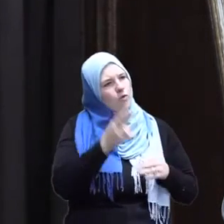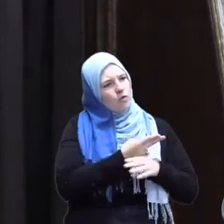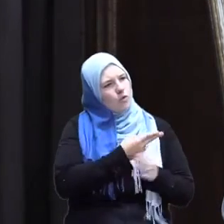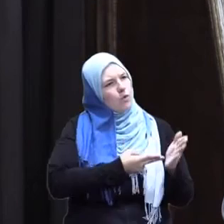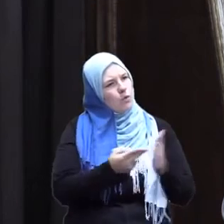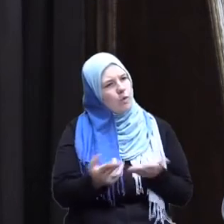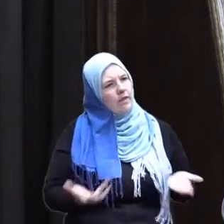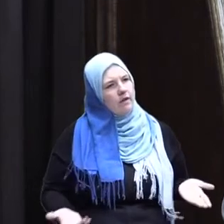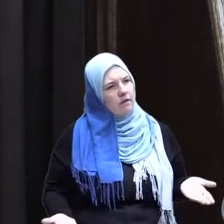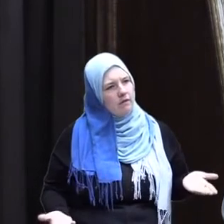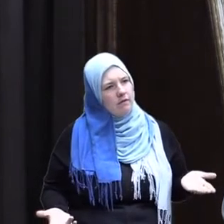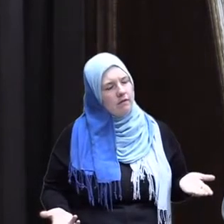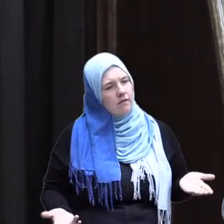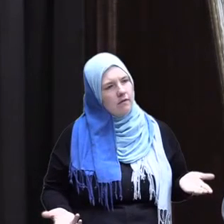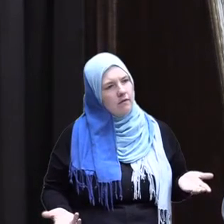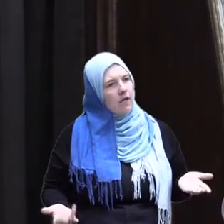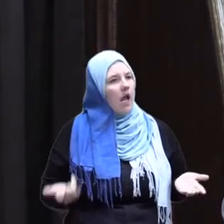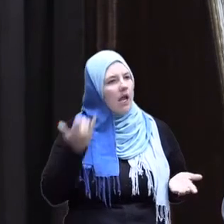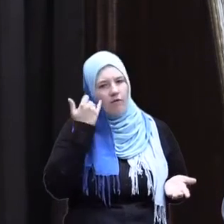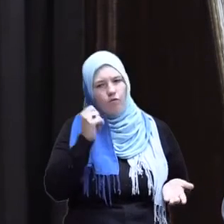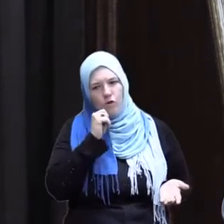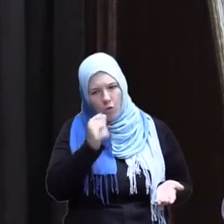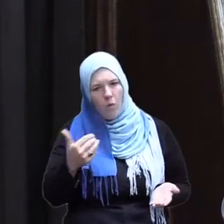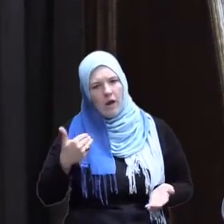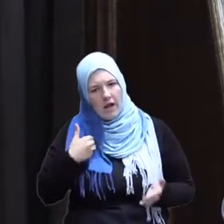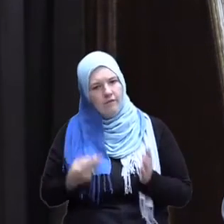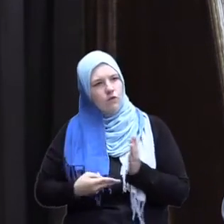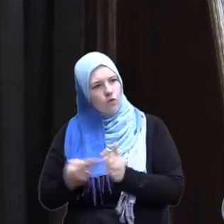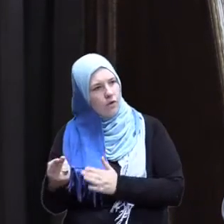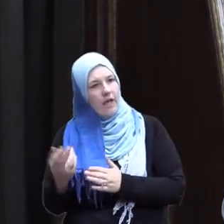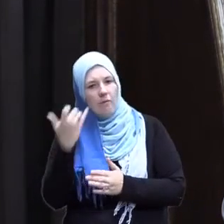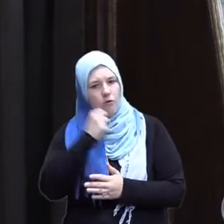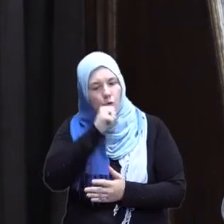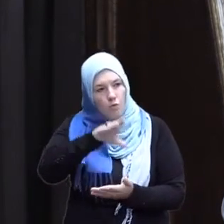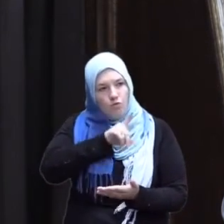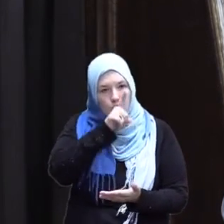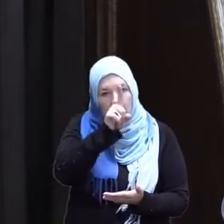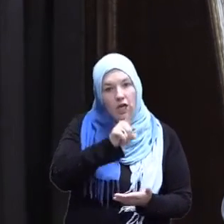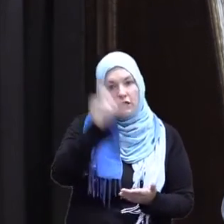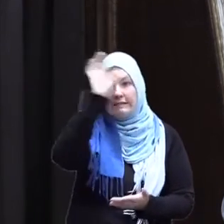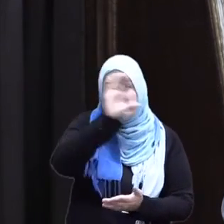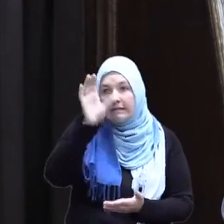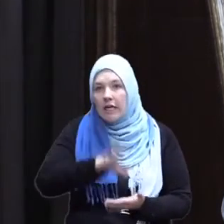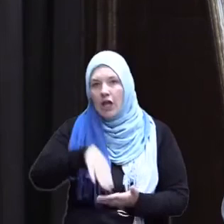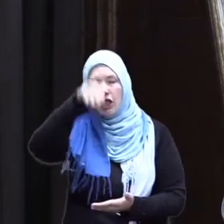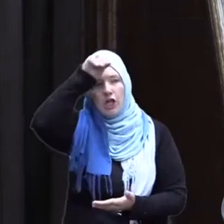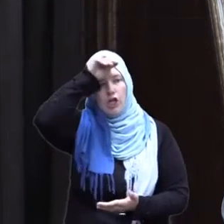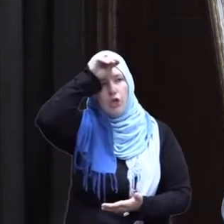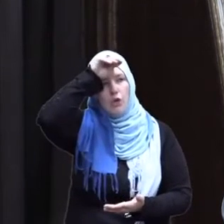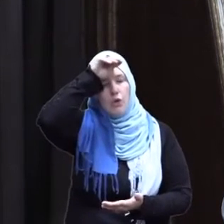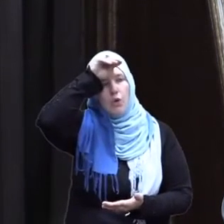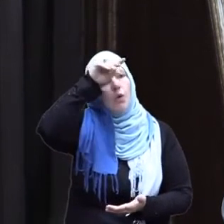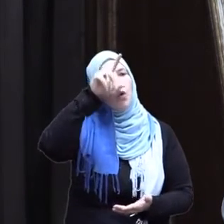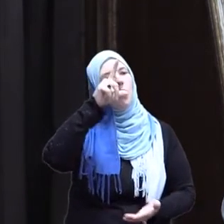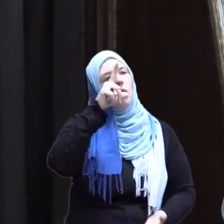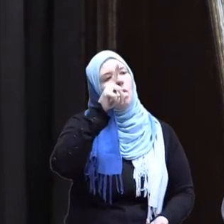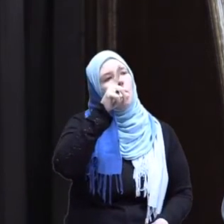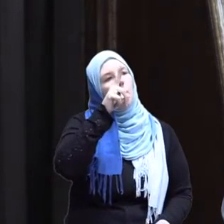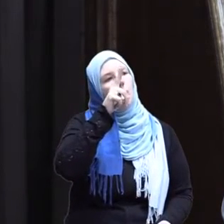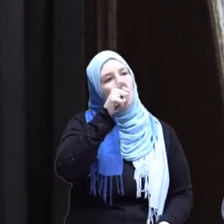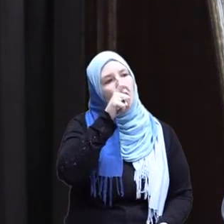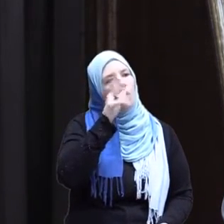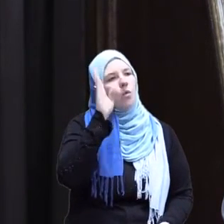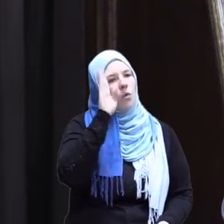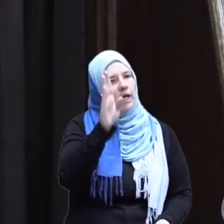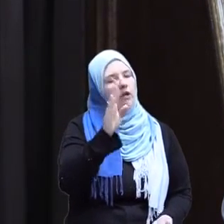What do we live by if not the truth? And if we don't learn it, who's going to turn the truth into